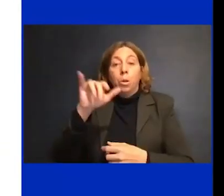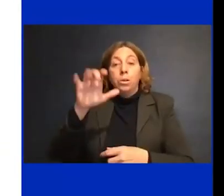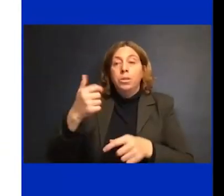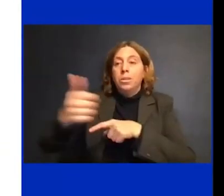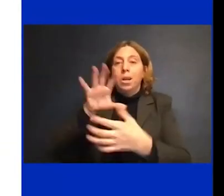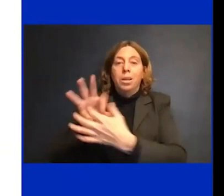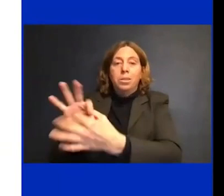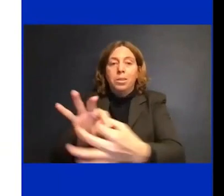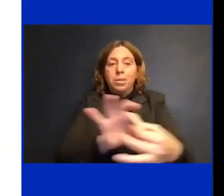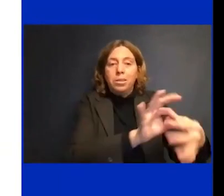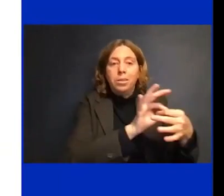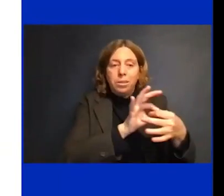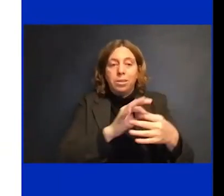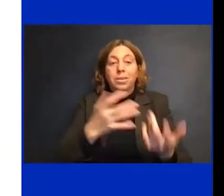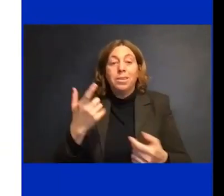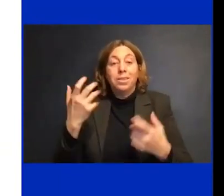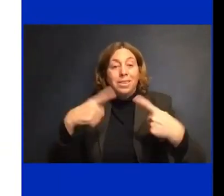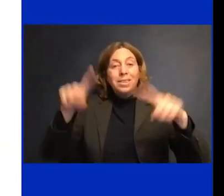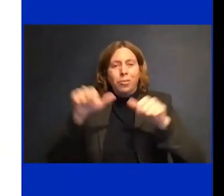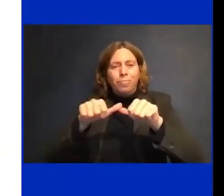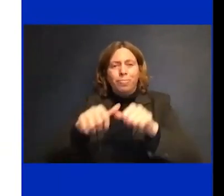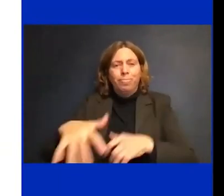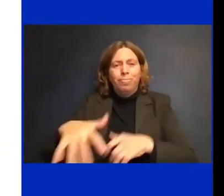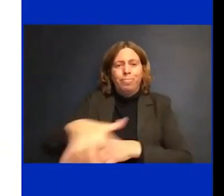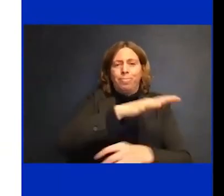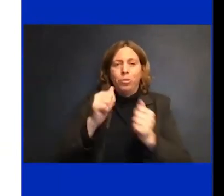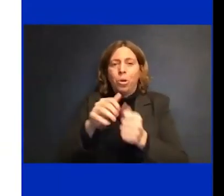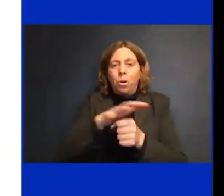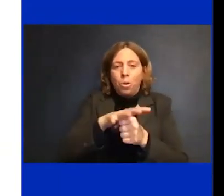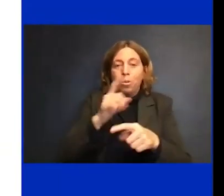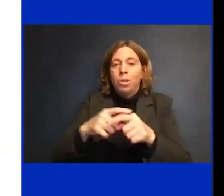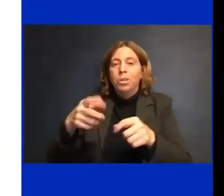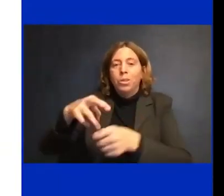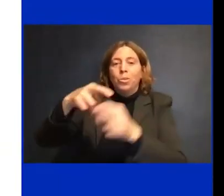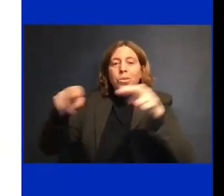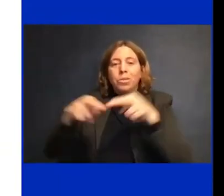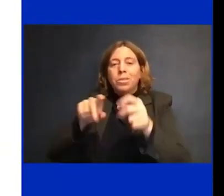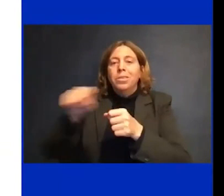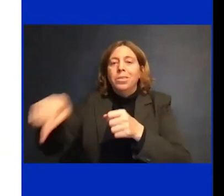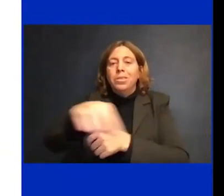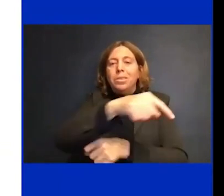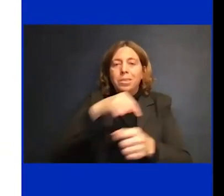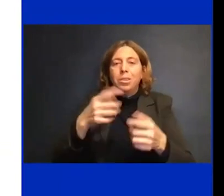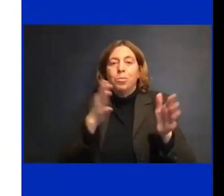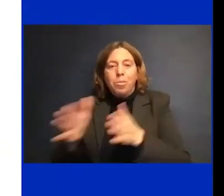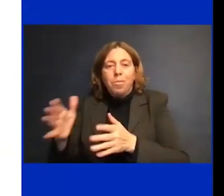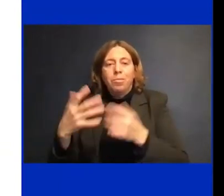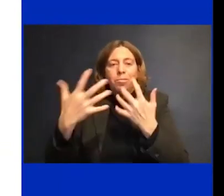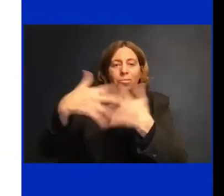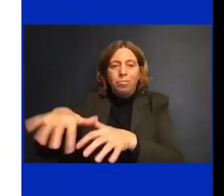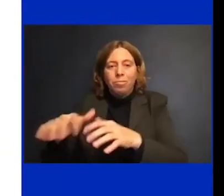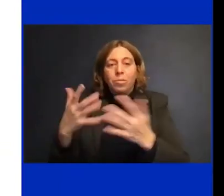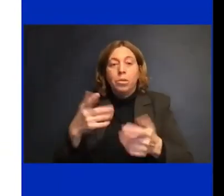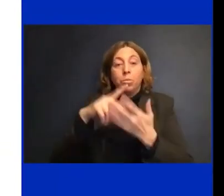transit connection, strive to achieve consistency with local and regional land use plans and initiatives, develop a project